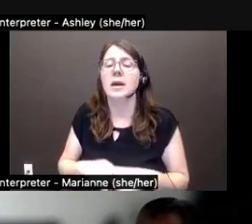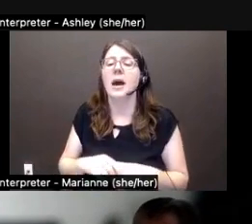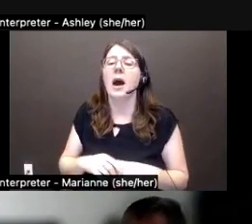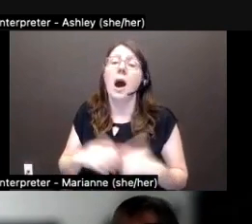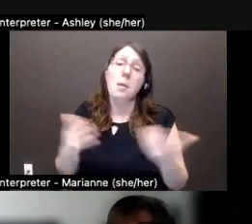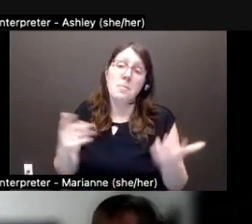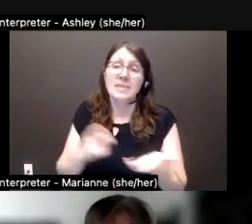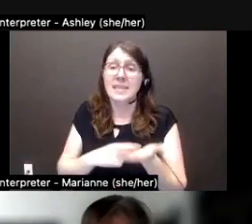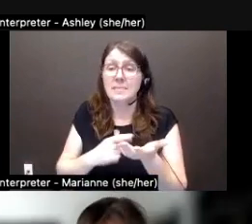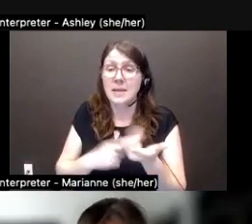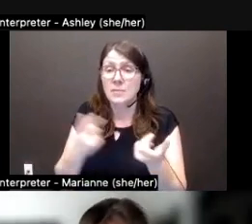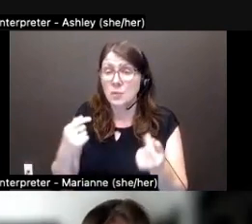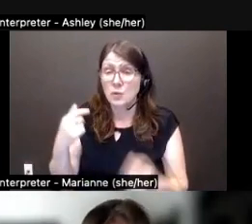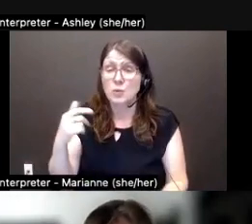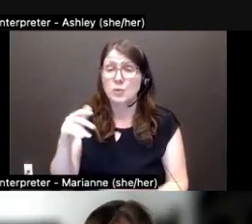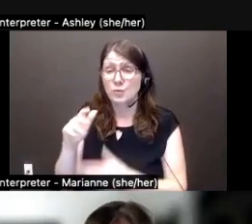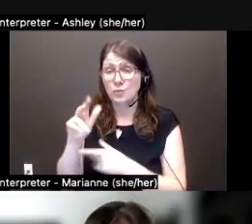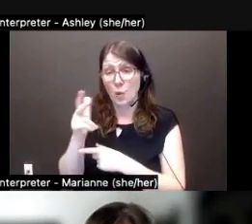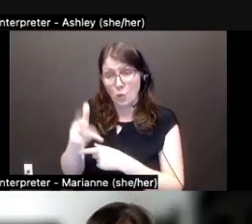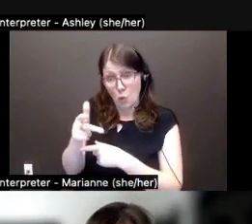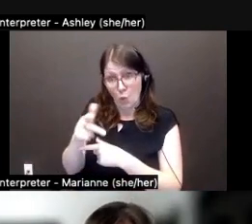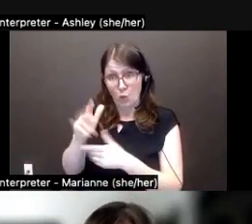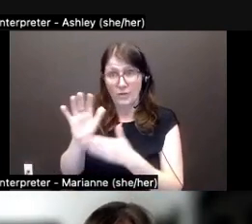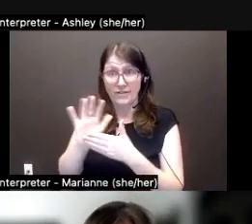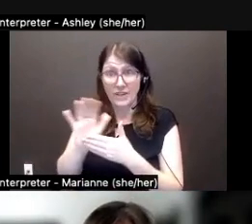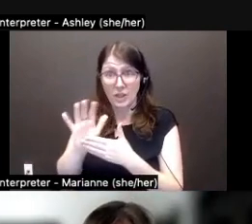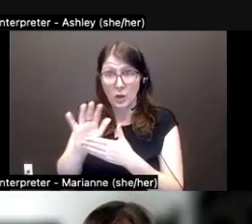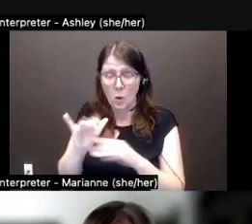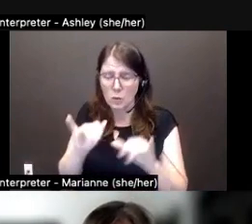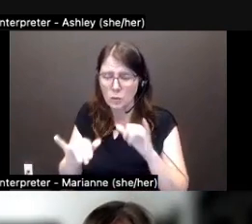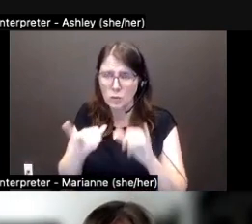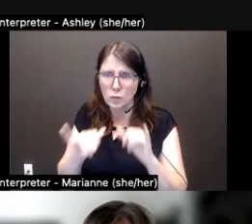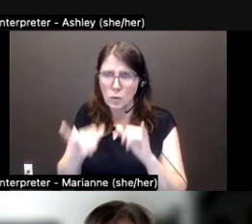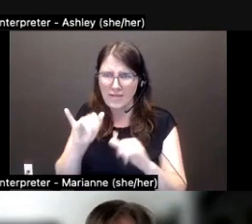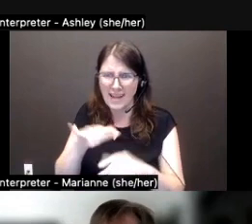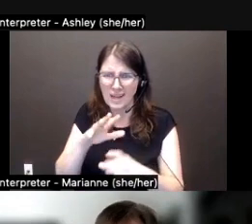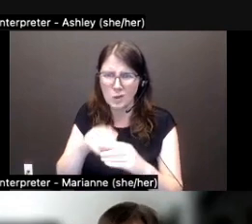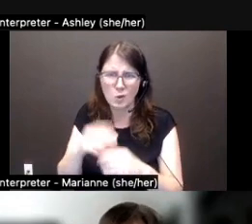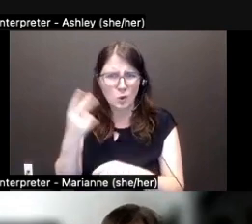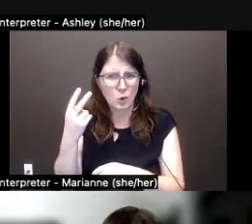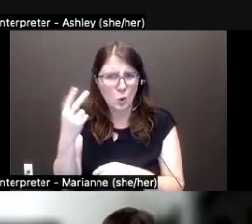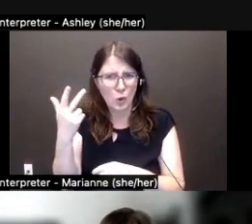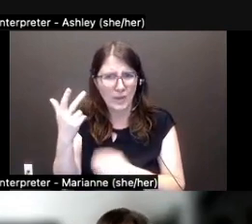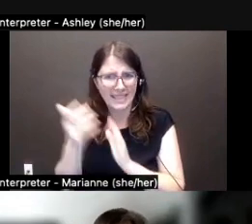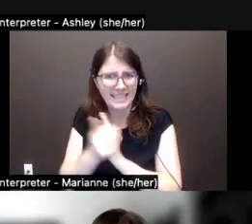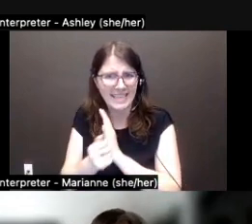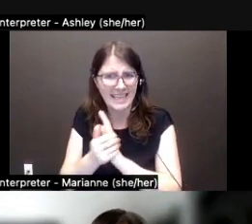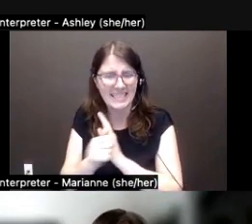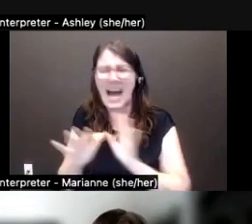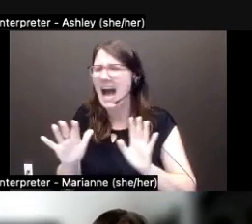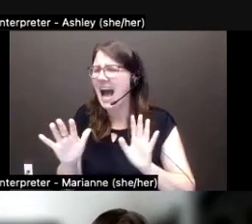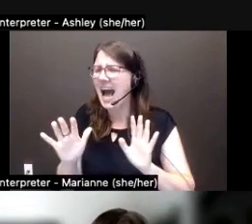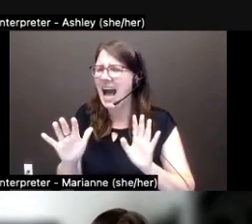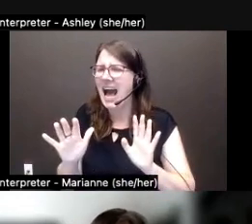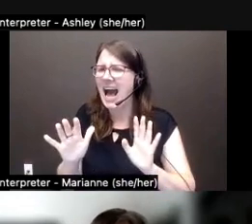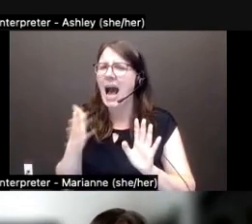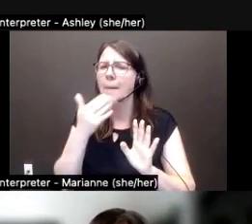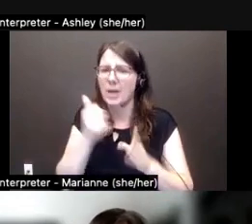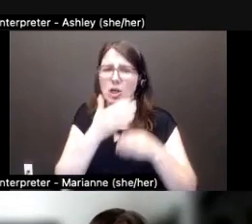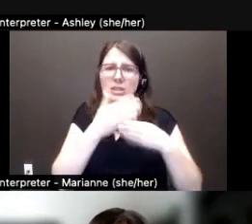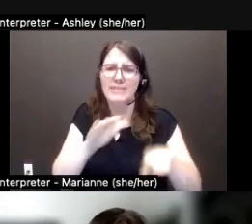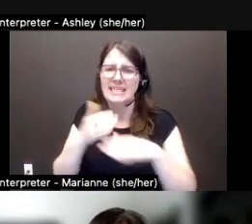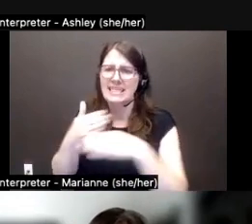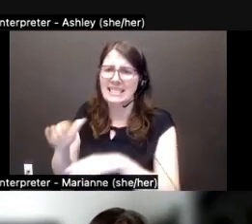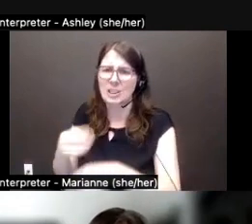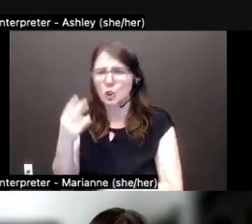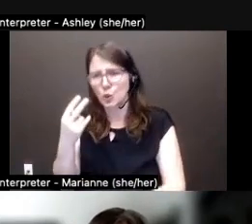this video includes 2 skills, 3 skills. No, Alicia, let's break it down into 2 videos or 3 videos. So we keep